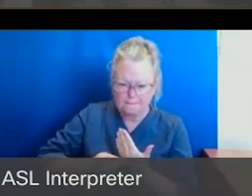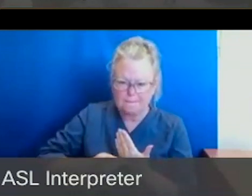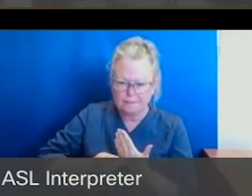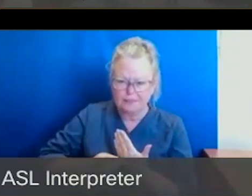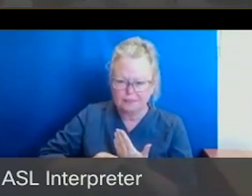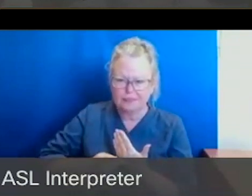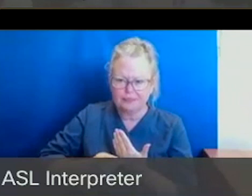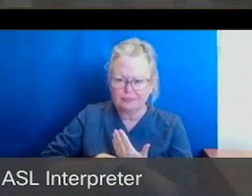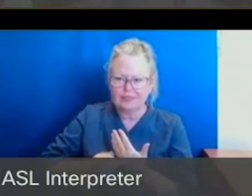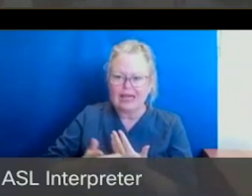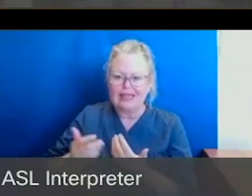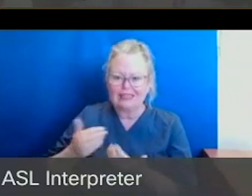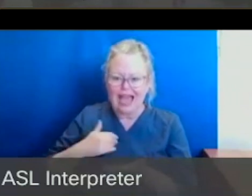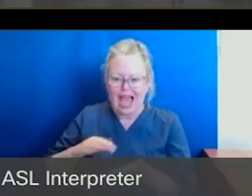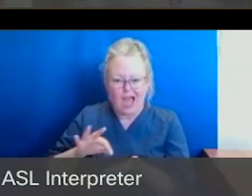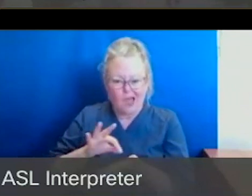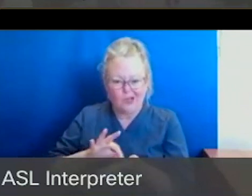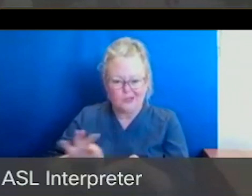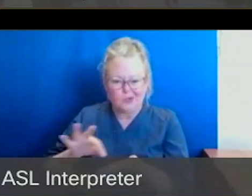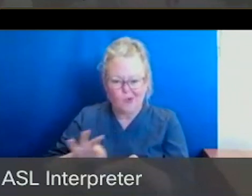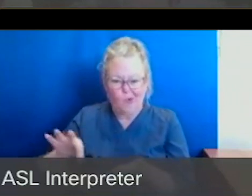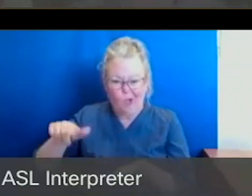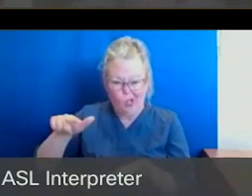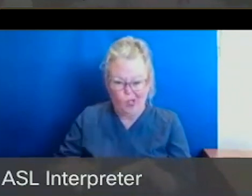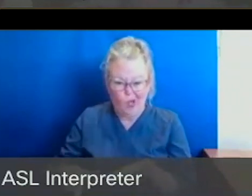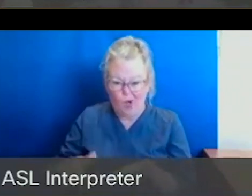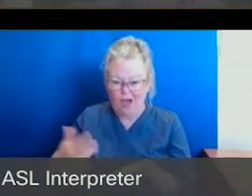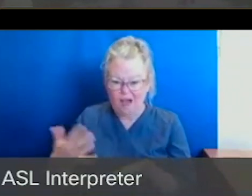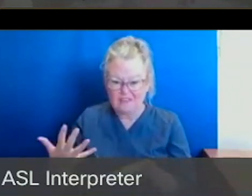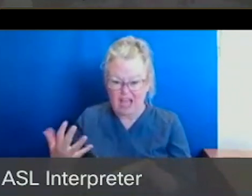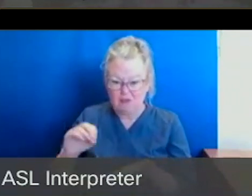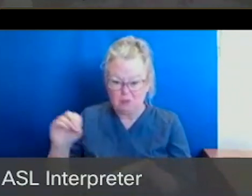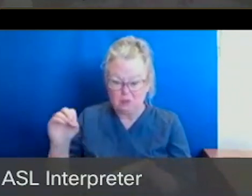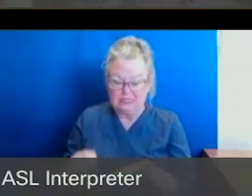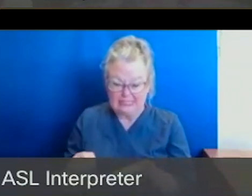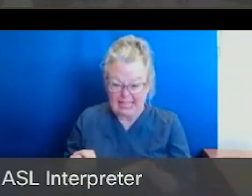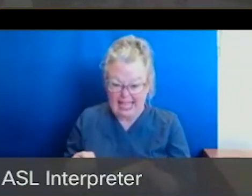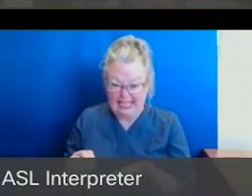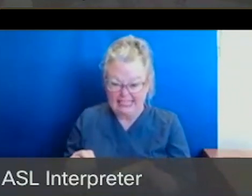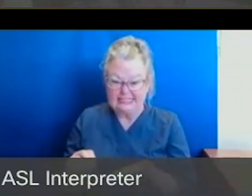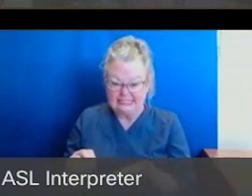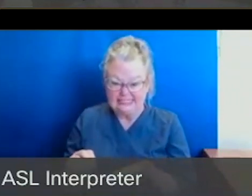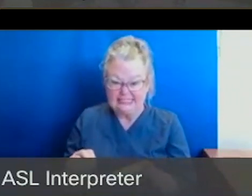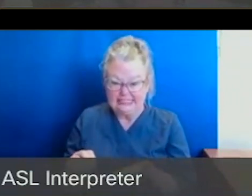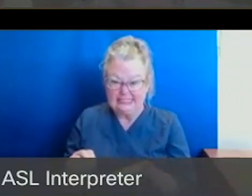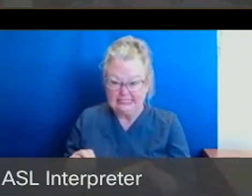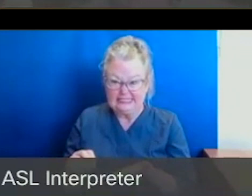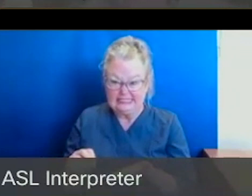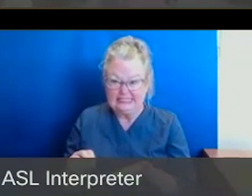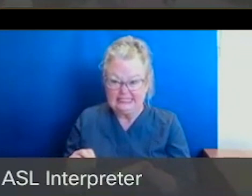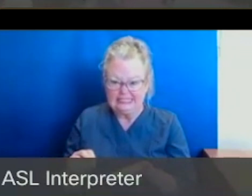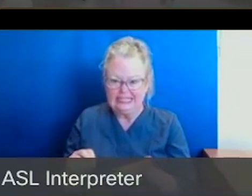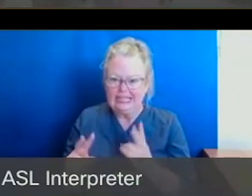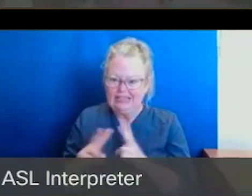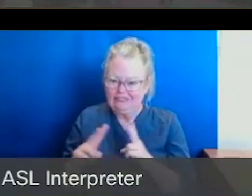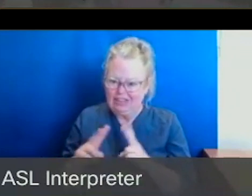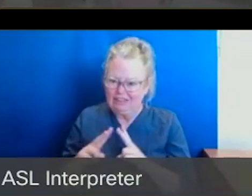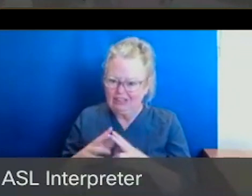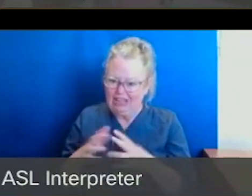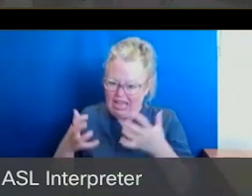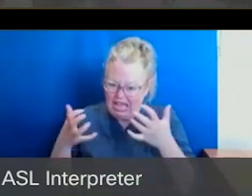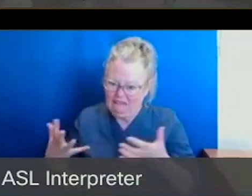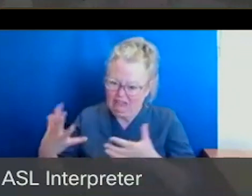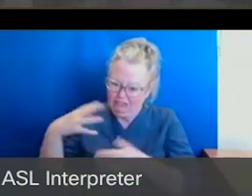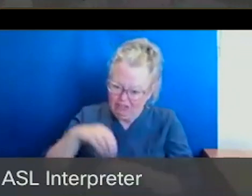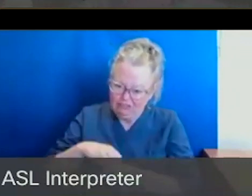schools scoring lowest 5% on the standardized test scores. very personnel intensive model, people,